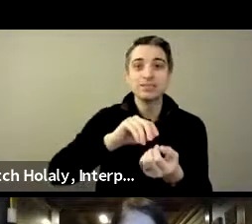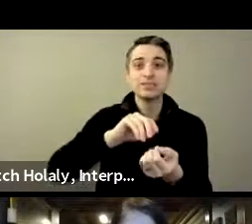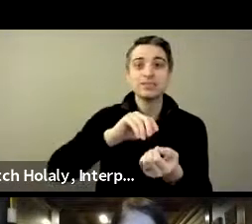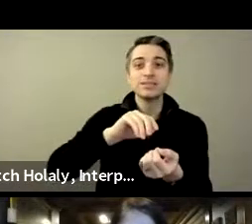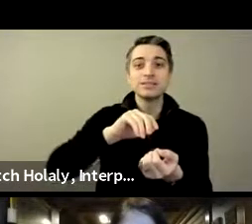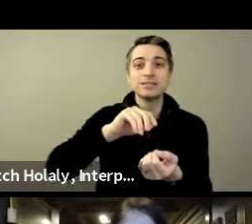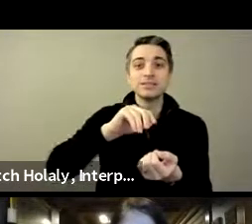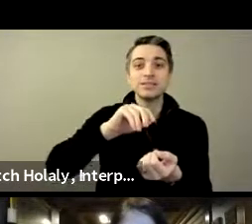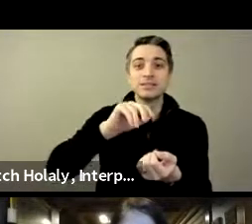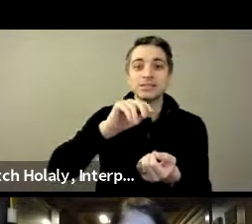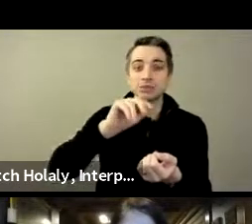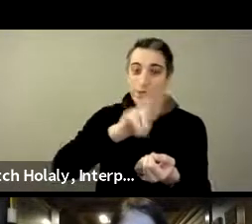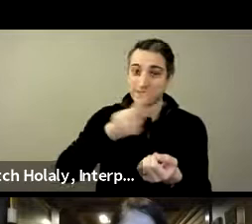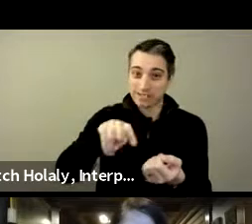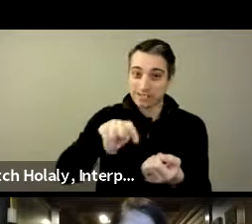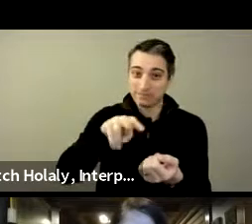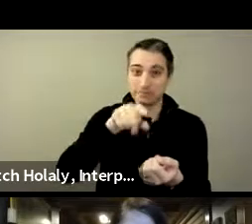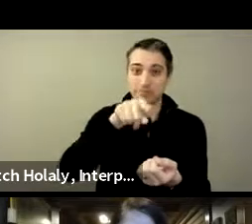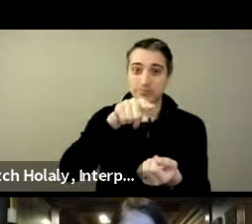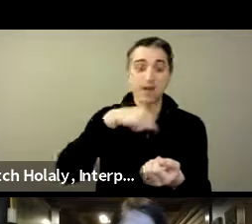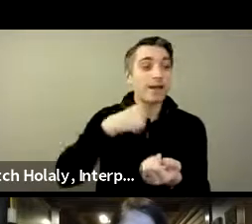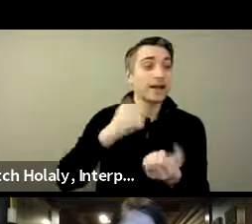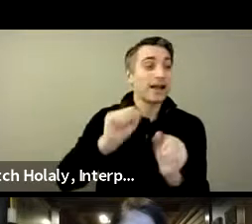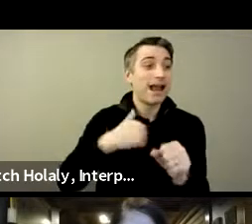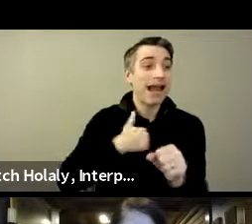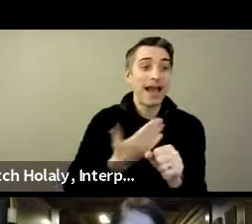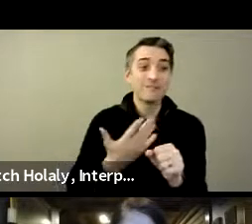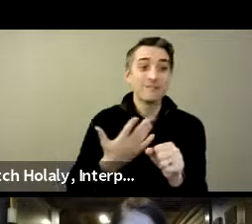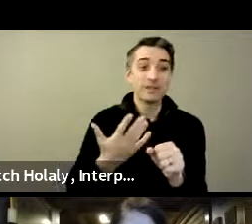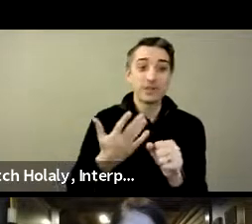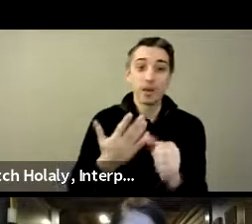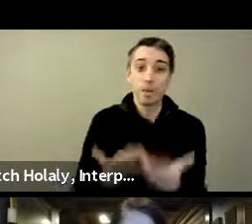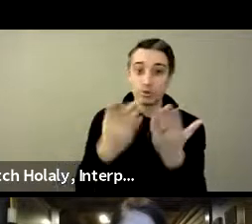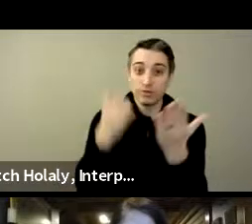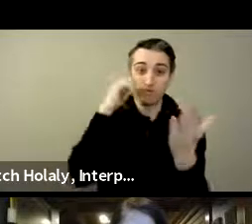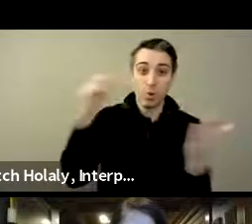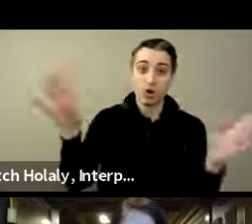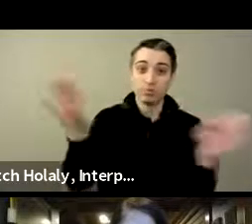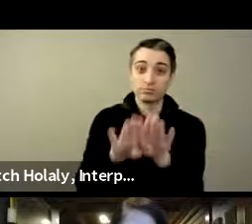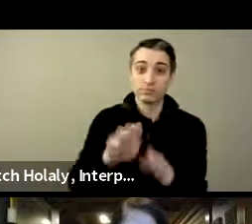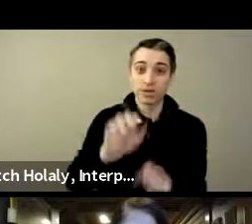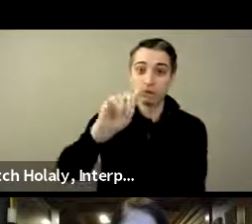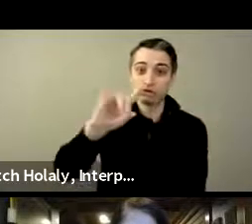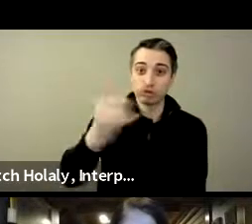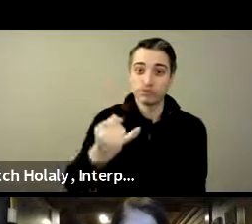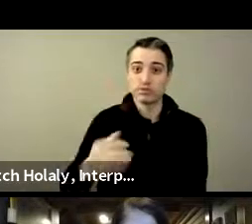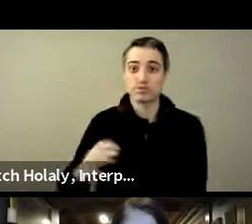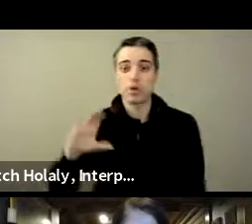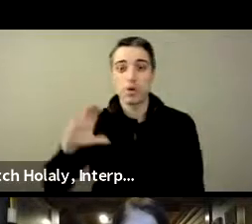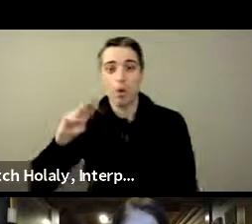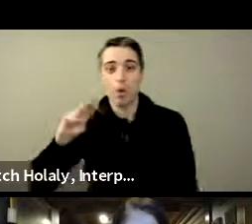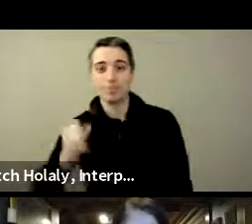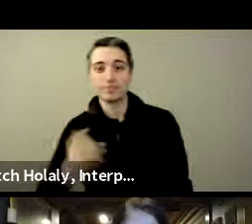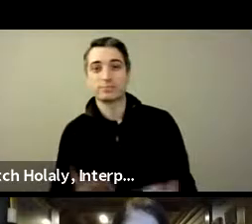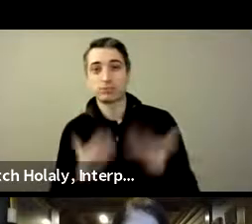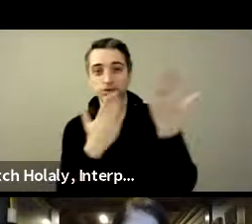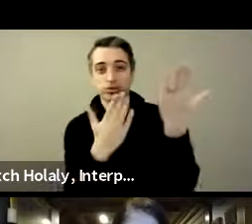determined. May I have a motion to adjourn the meeting? So moved. Moved by Commissioner Combs. Is there a